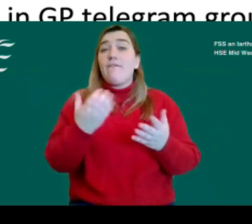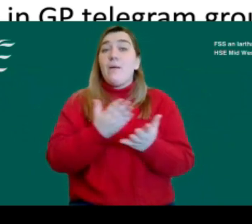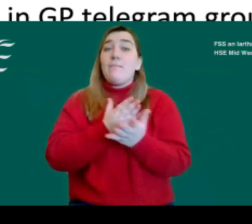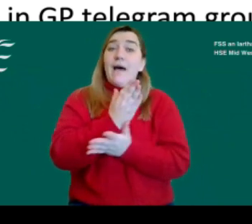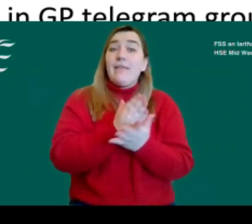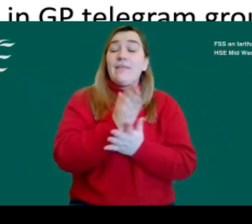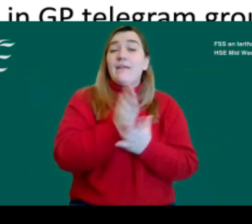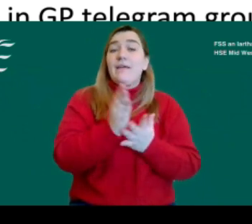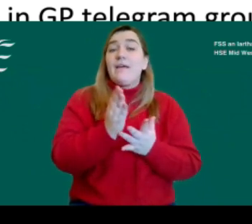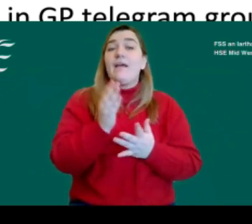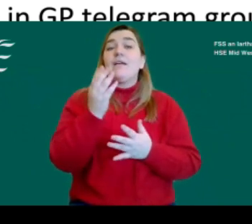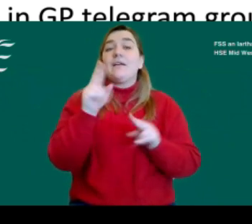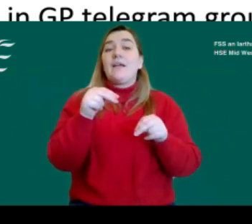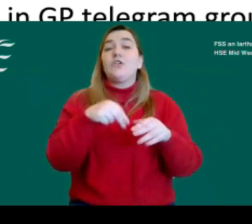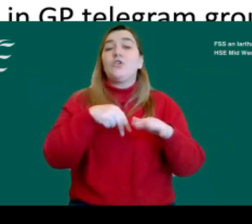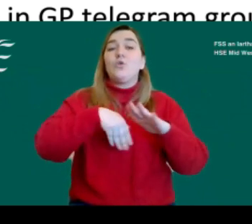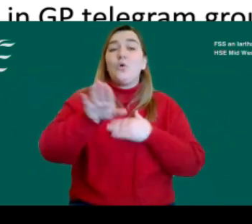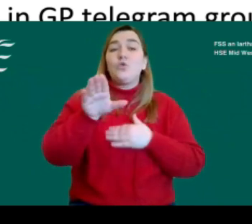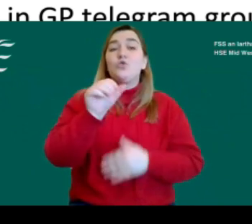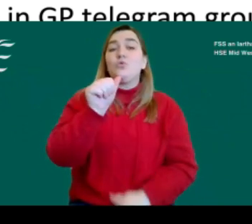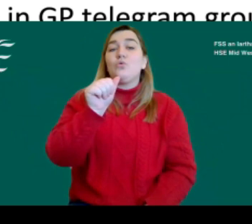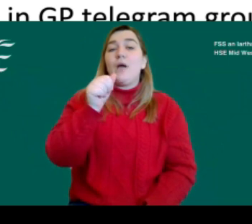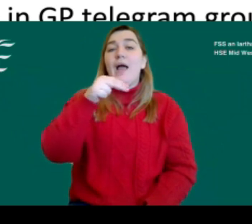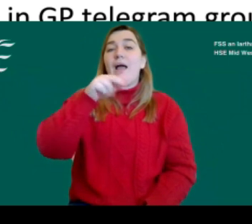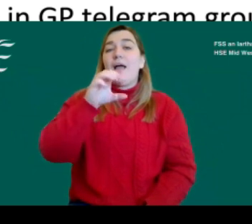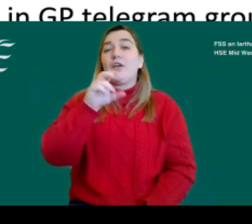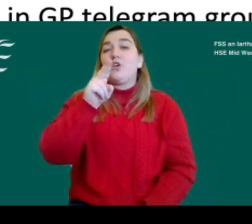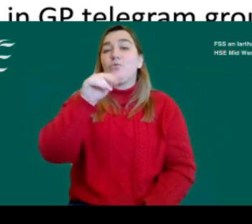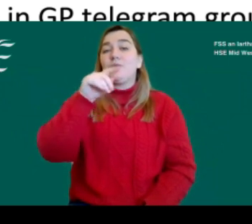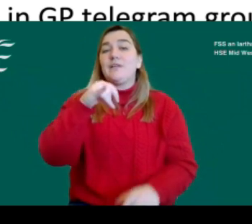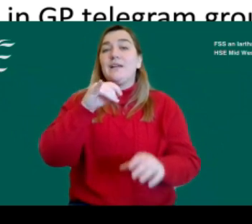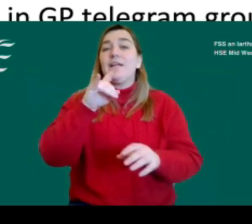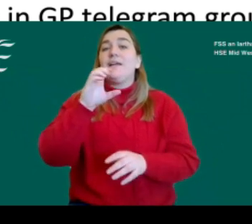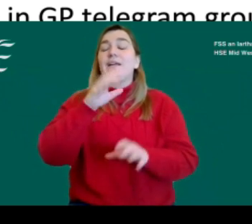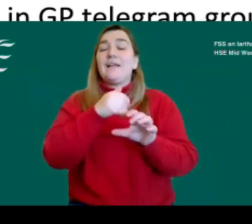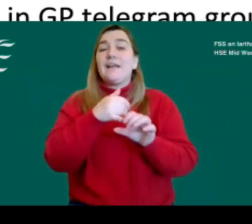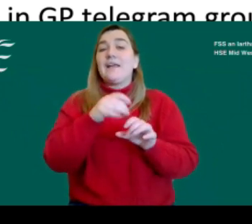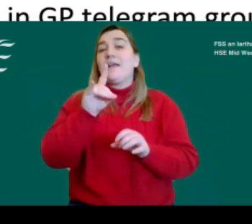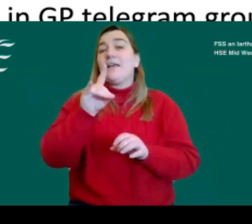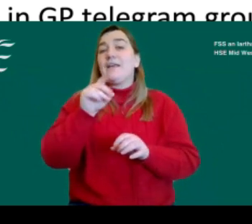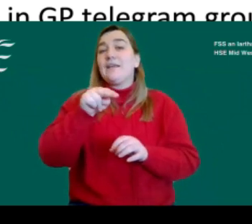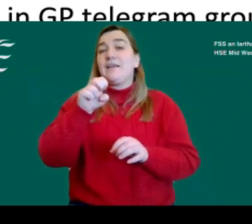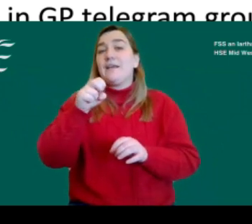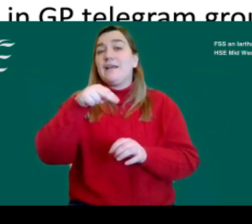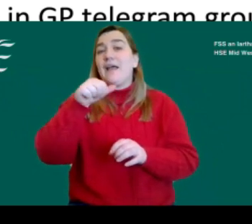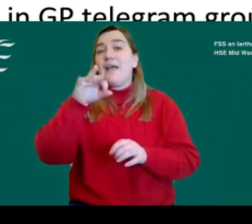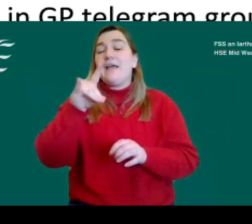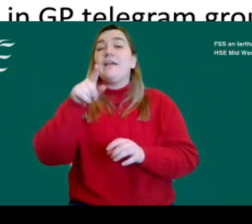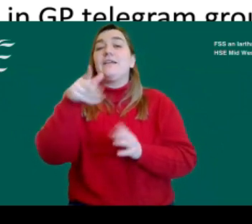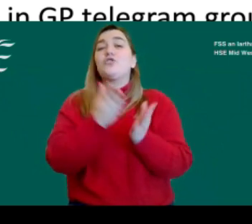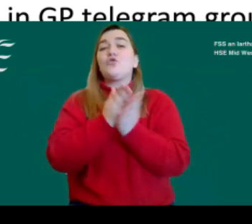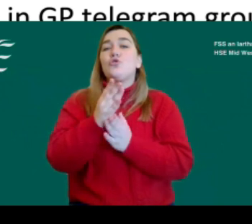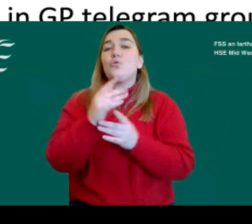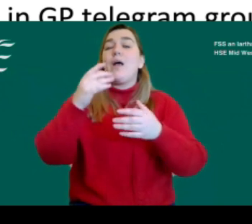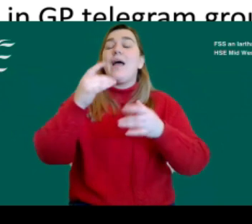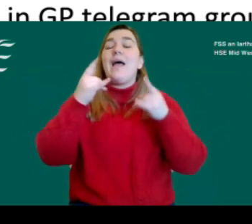complex hub. You have to be referred from your GP, and it goes through a thing called HealthLink, and we look at the referrals and we do our best. And for